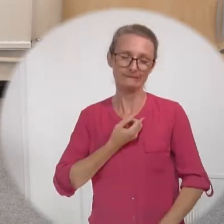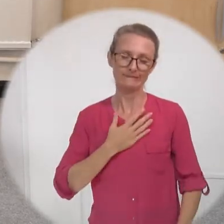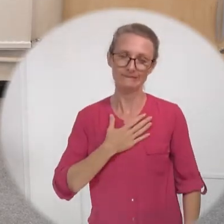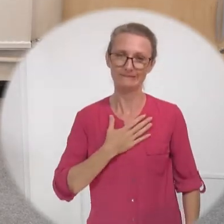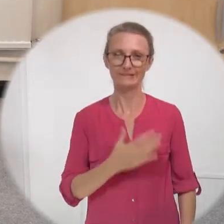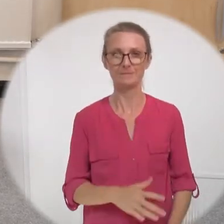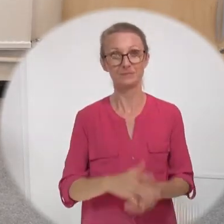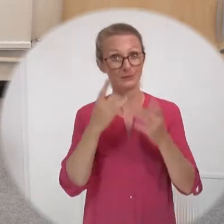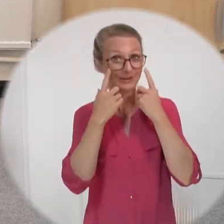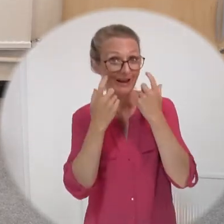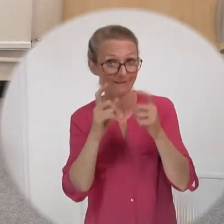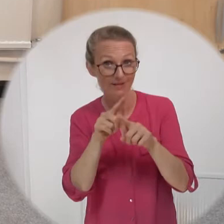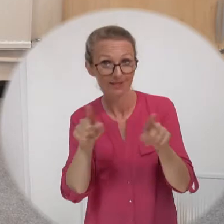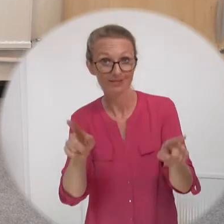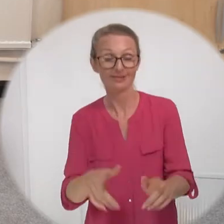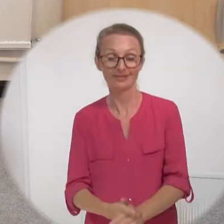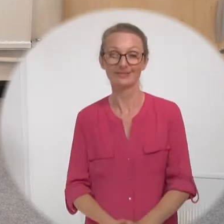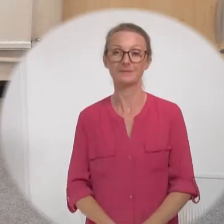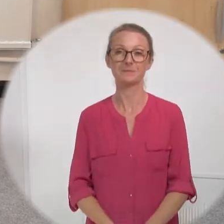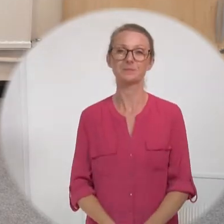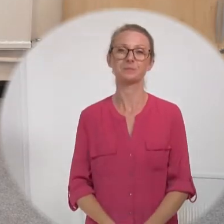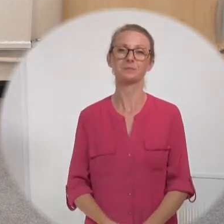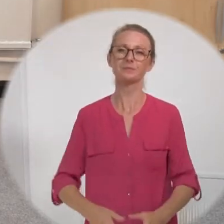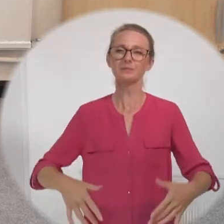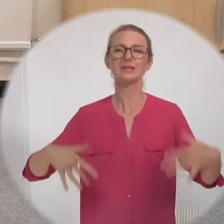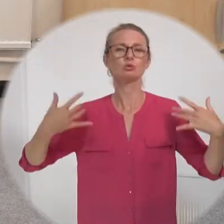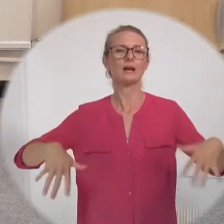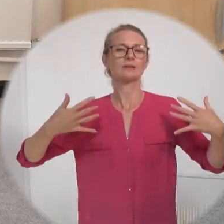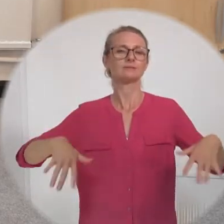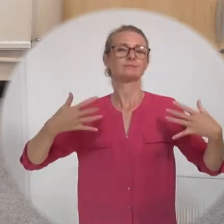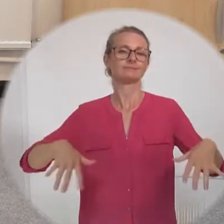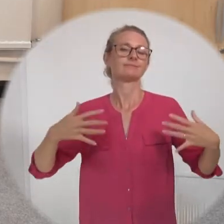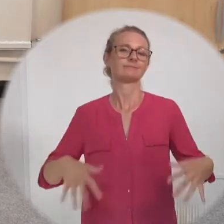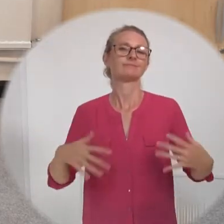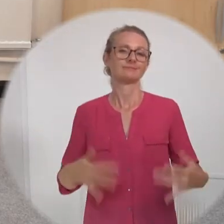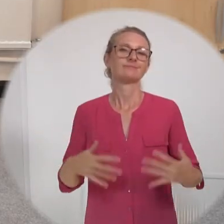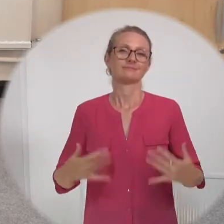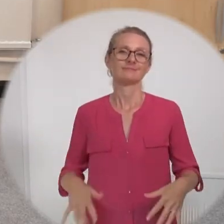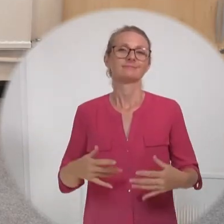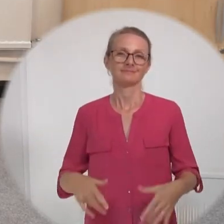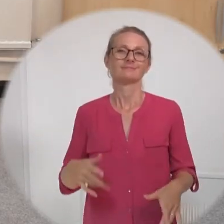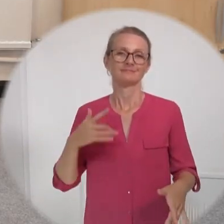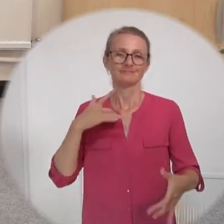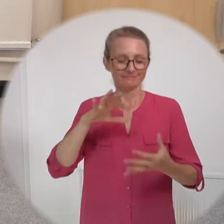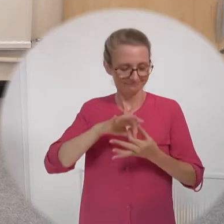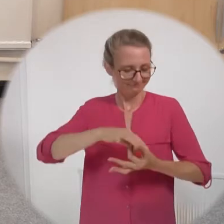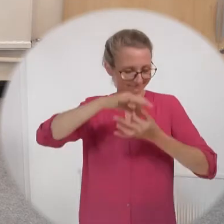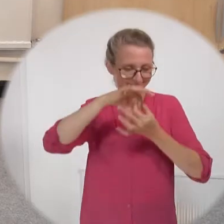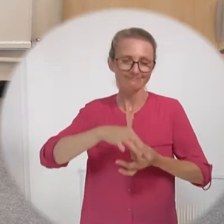Okay, shake out. So we're just tuning into our natural springiness.